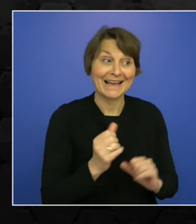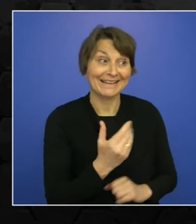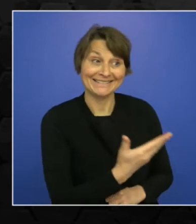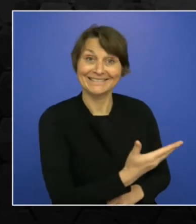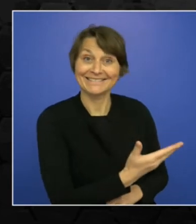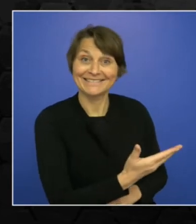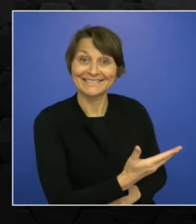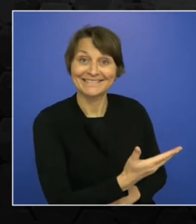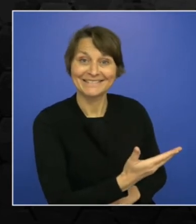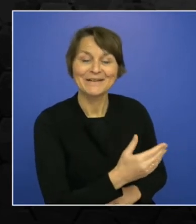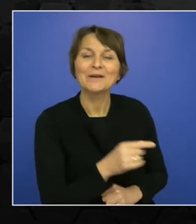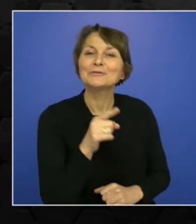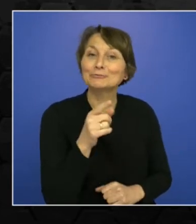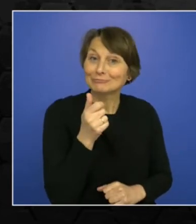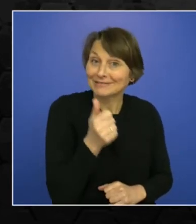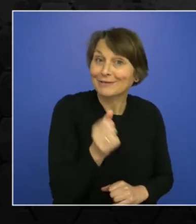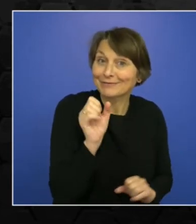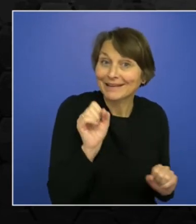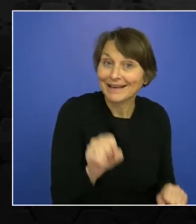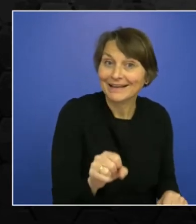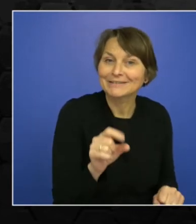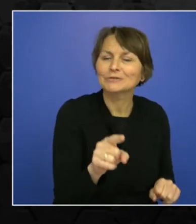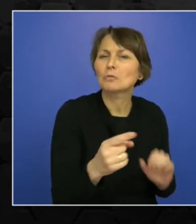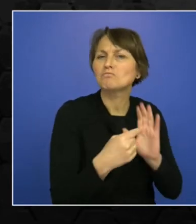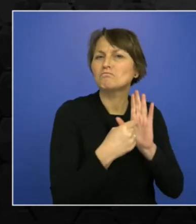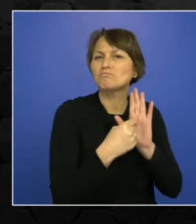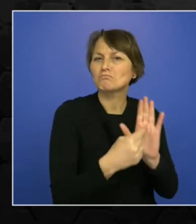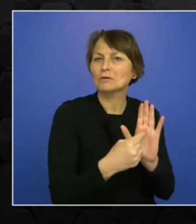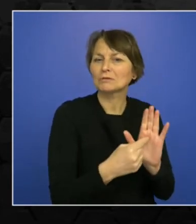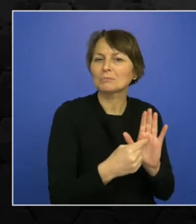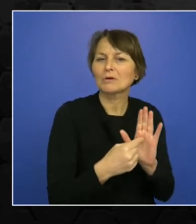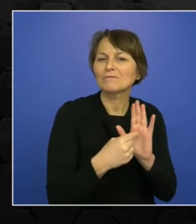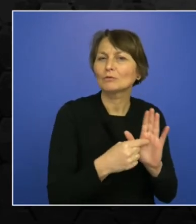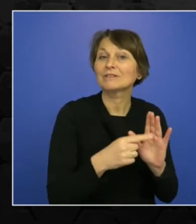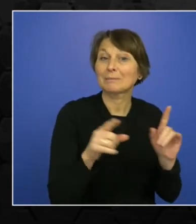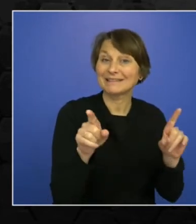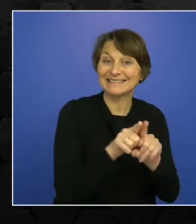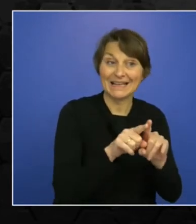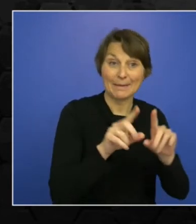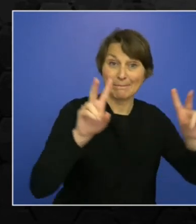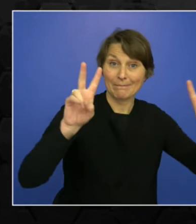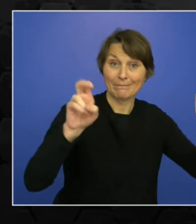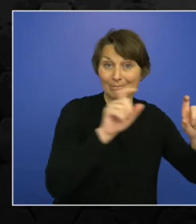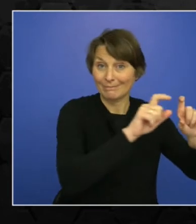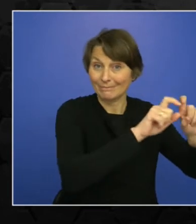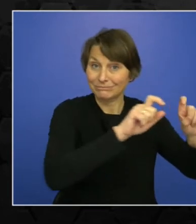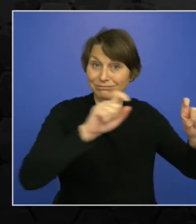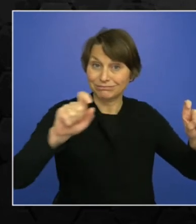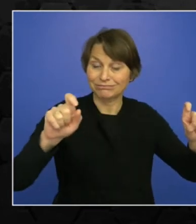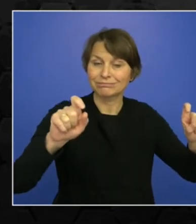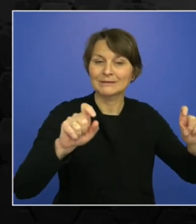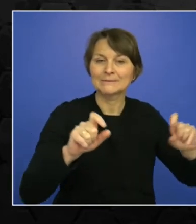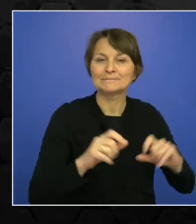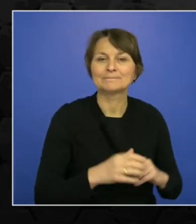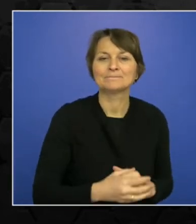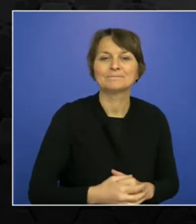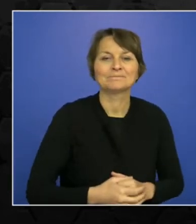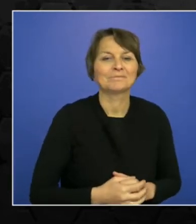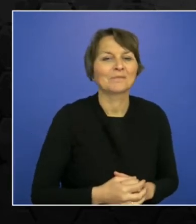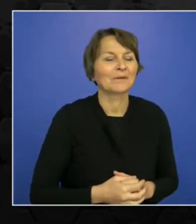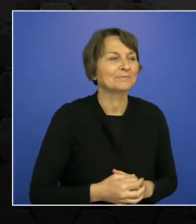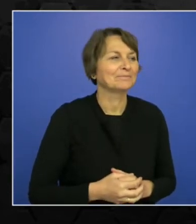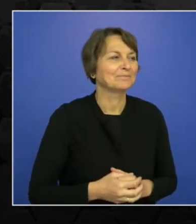an example. So let's say I use the same phrase. Well, let's do that.